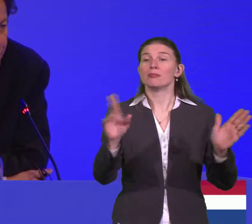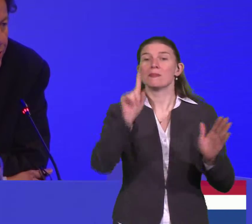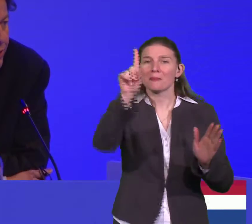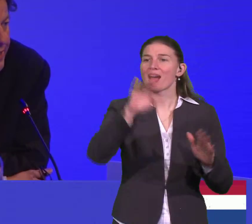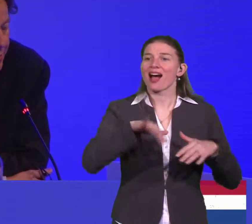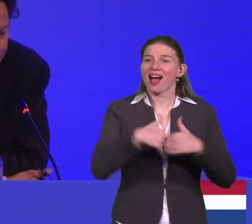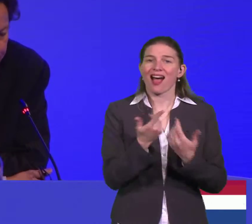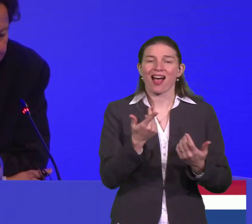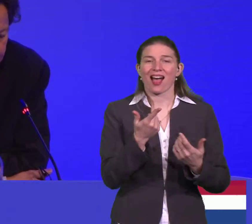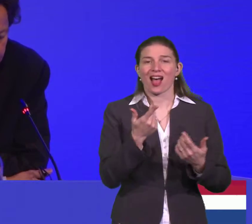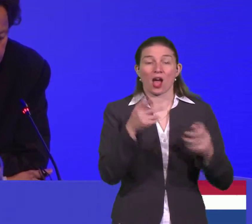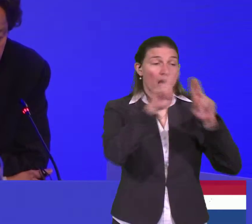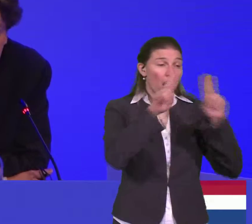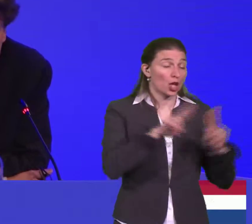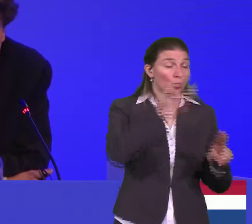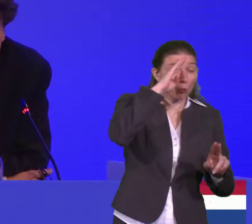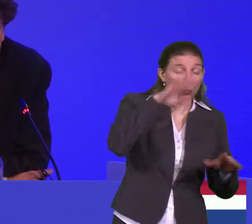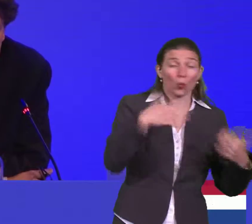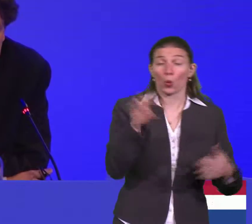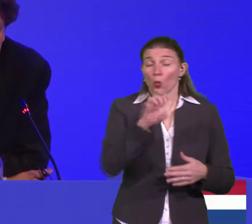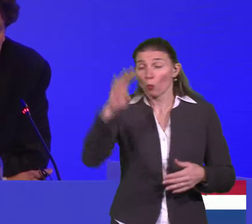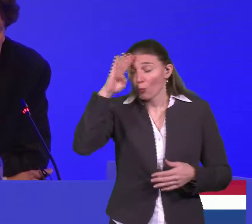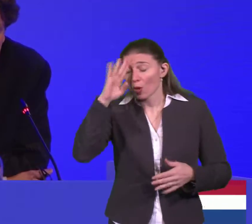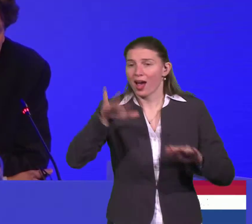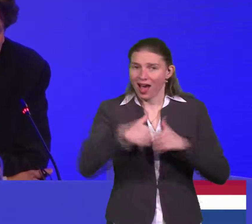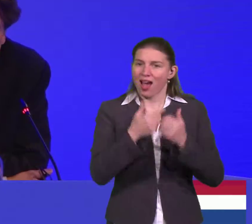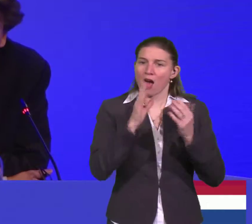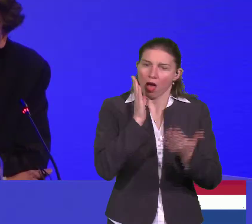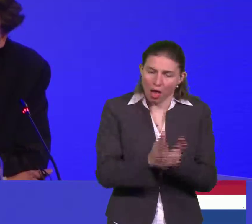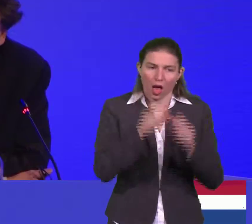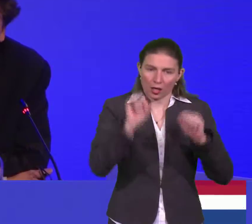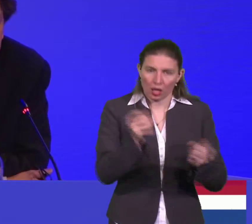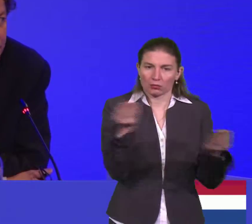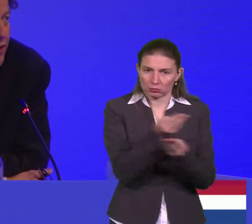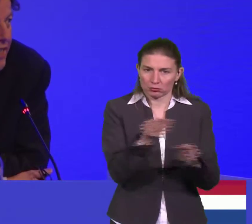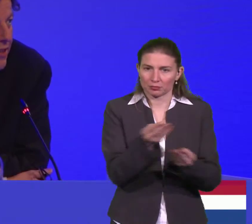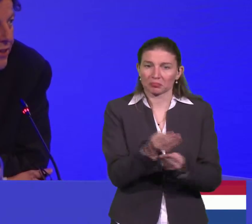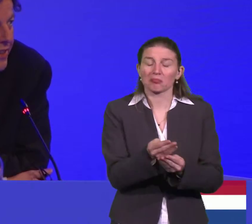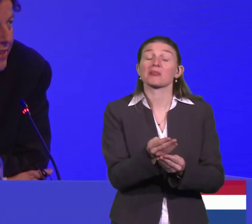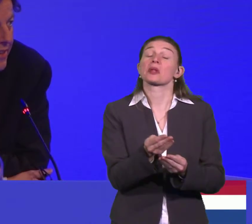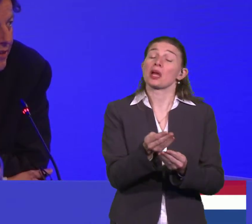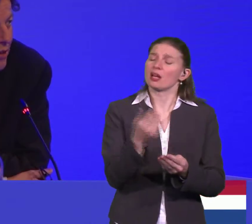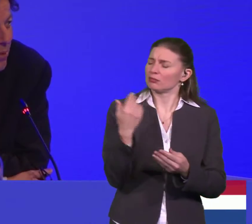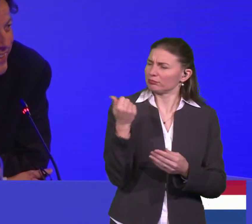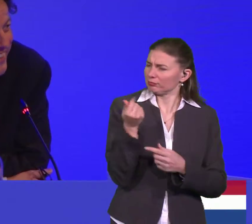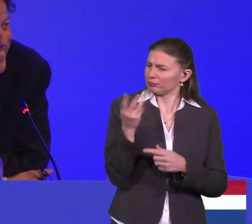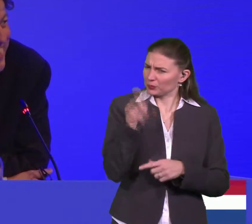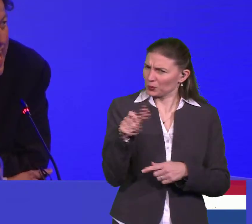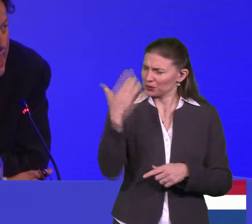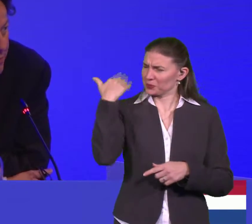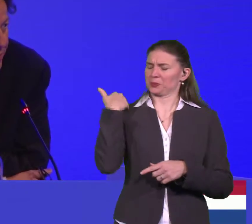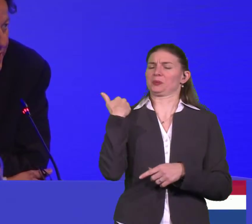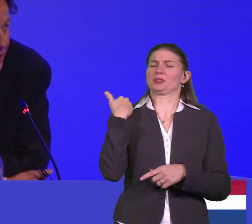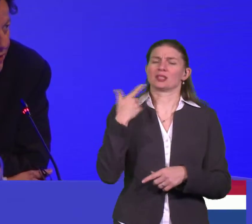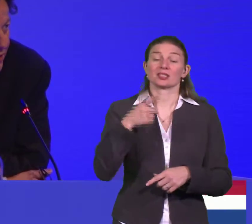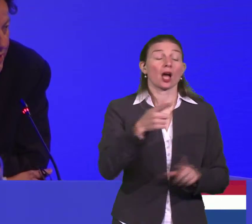in Europol or Interpol. I found out a few weeks ago that when you really get all the professionals together on this, so the politicians